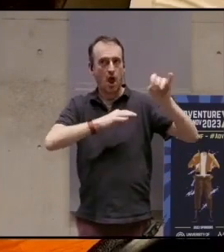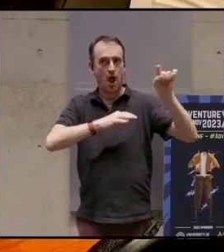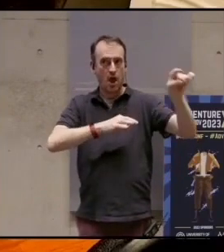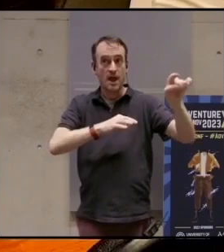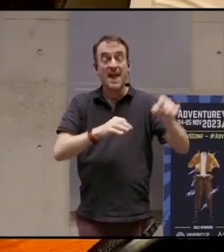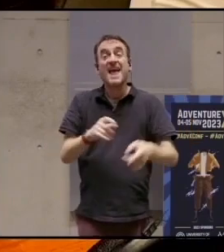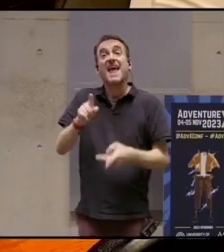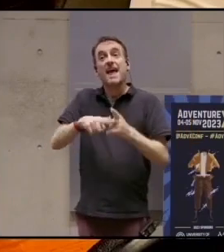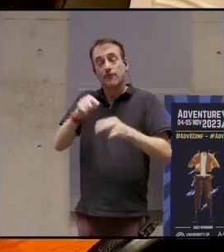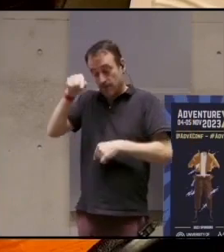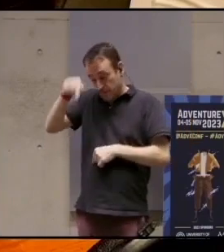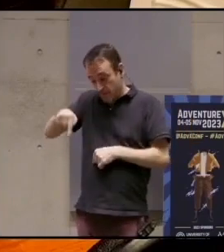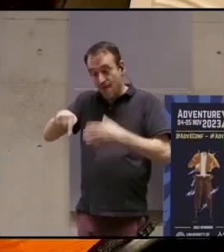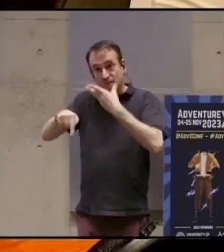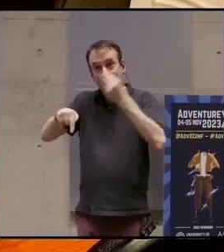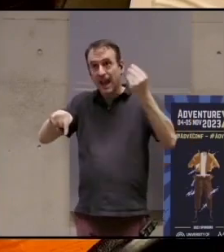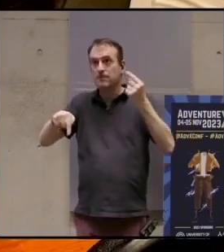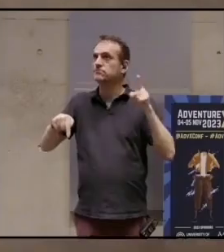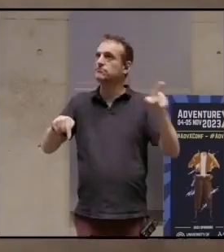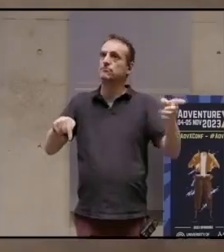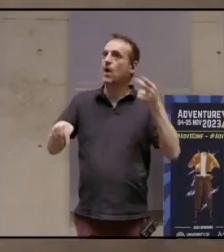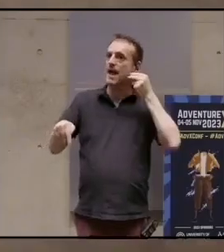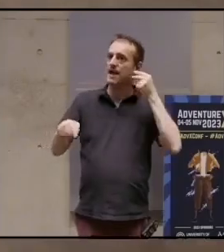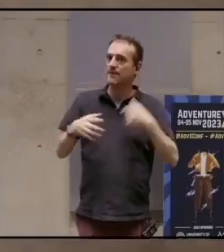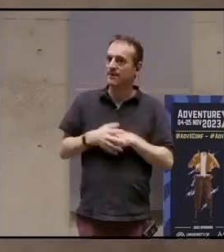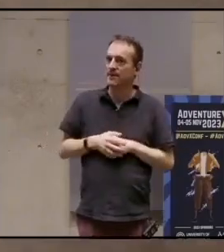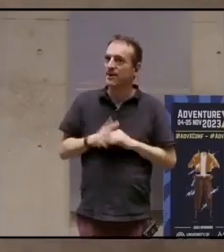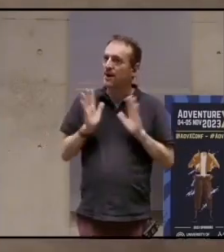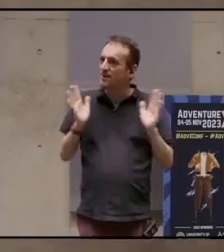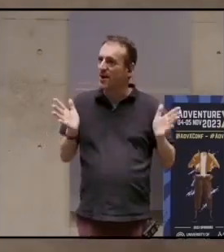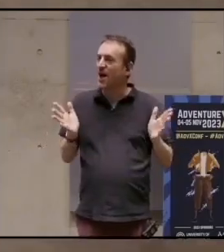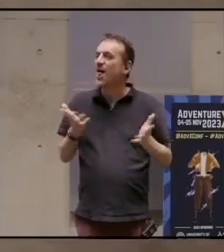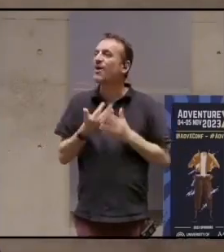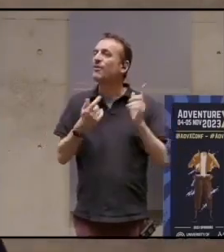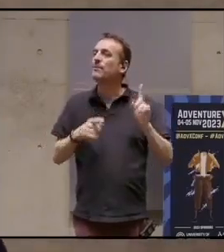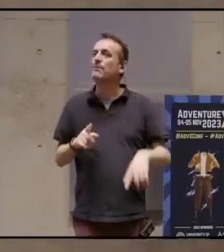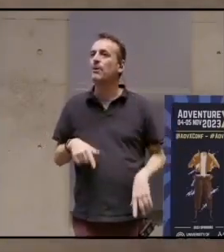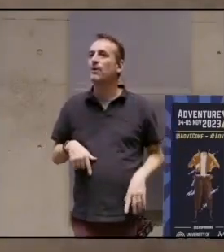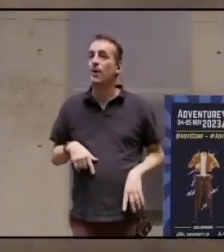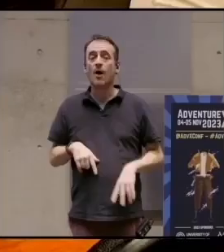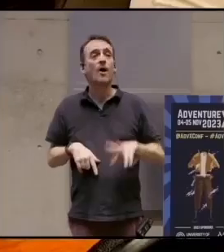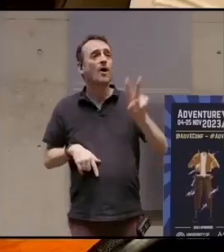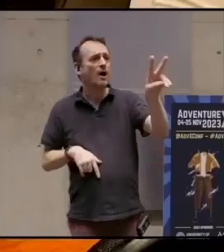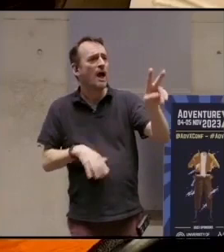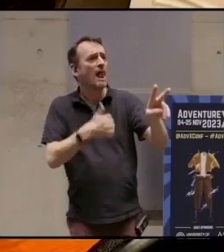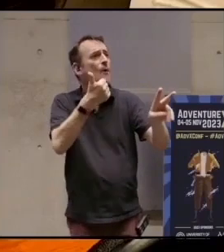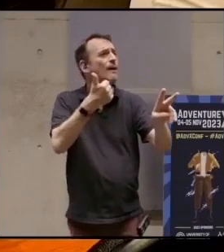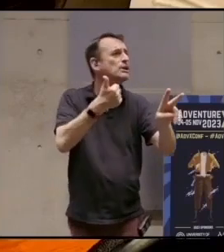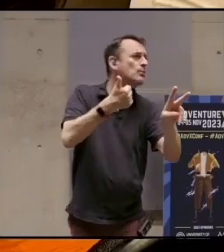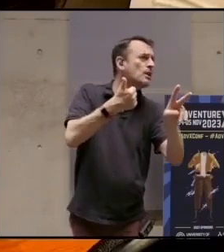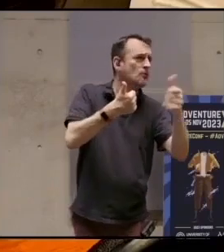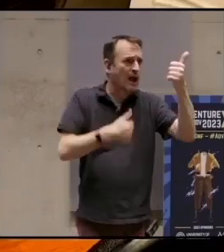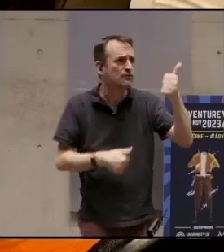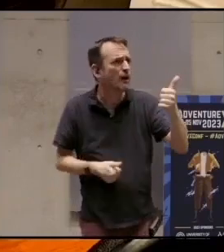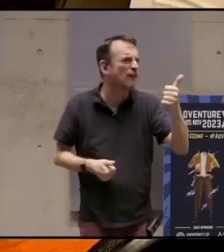booth. Sounds obvious, but you'd be amazed at how many people just start talking because they can see the actors. There they are. They're wearing their